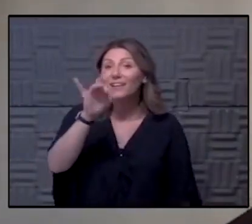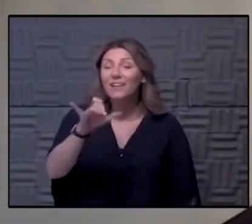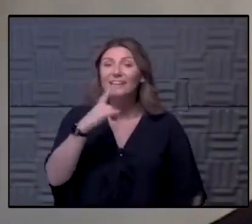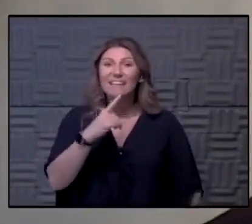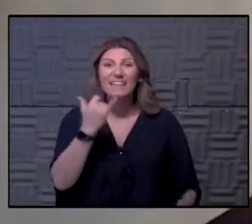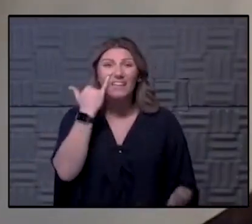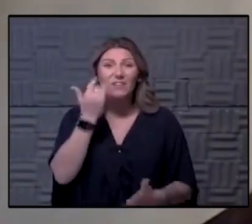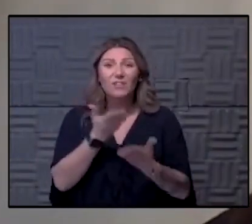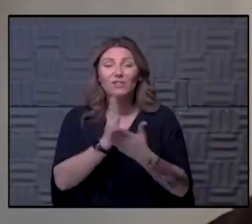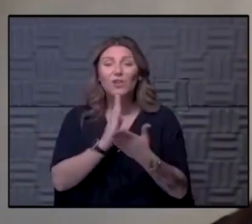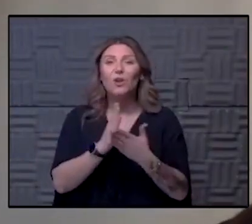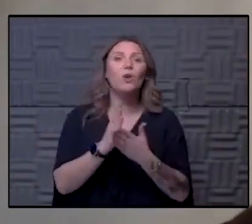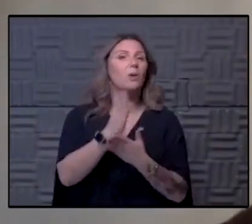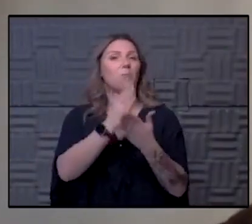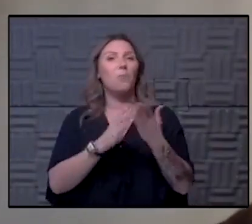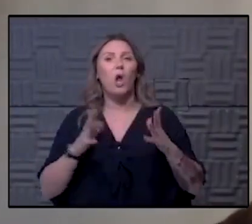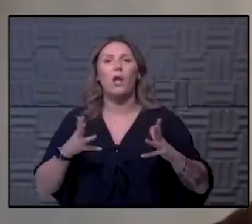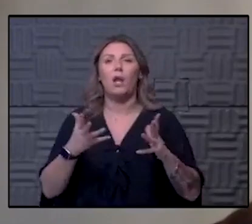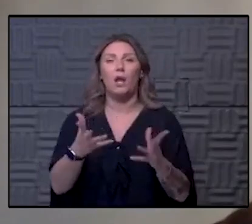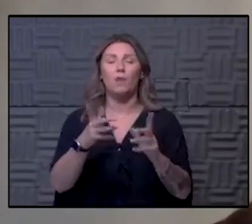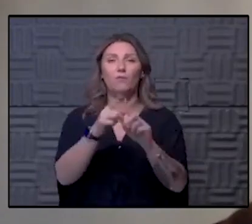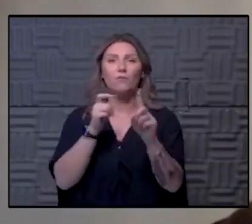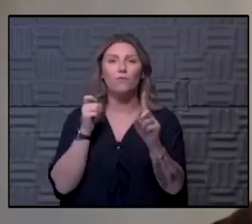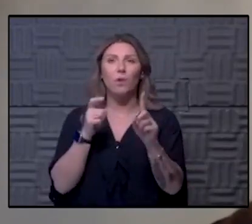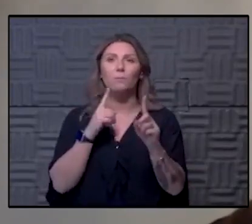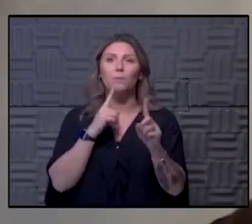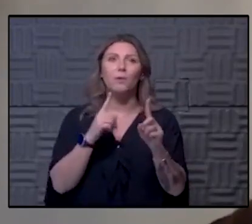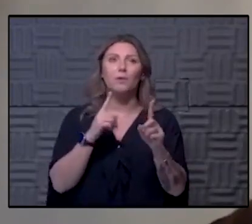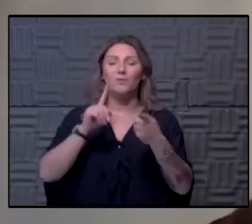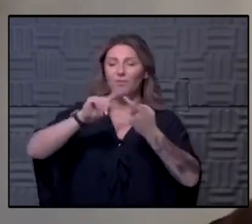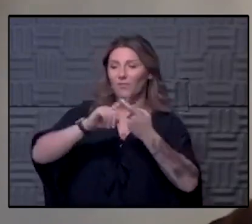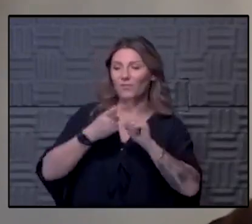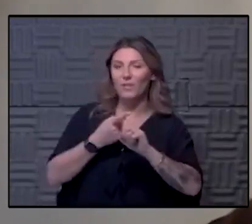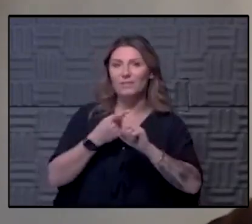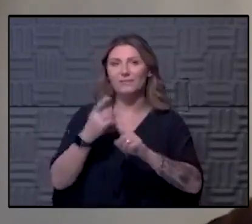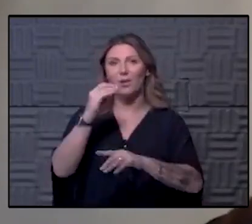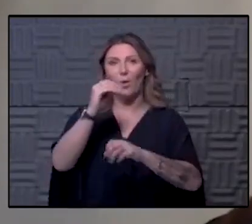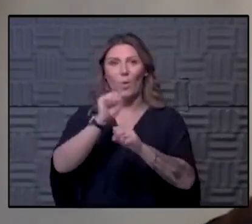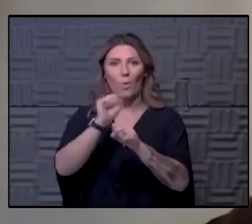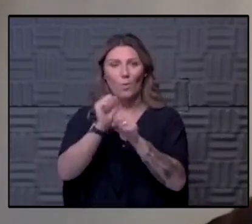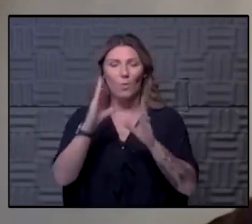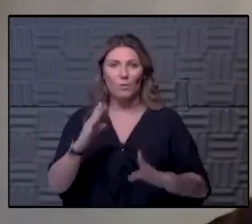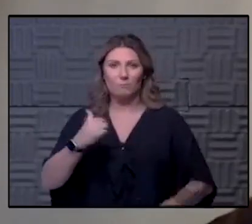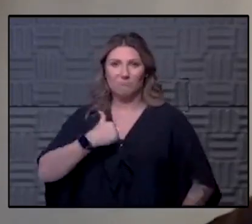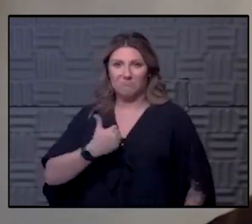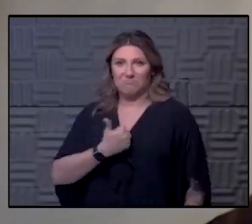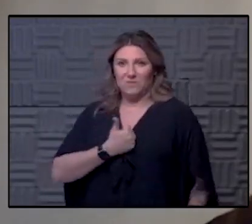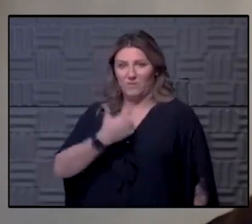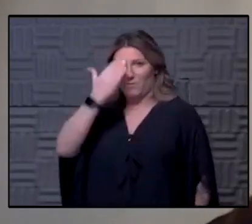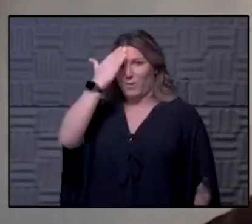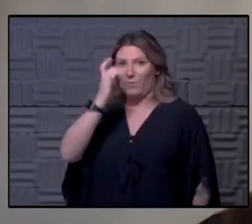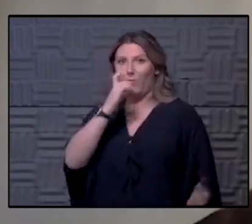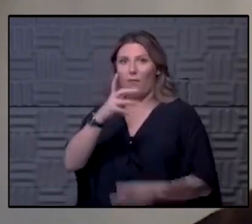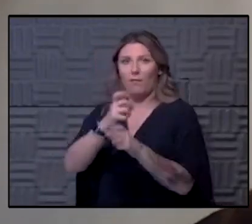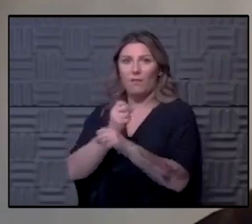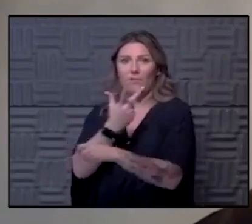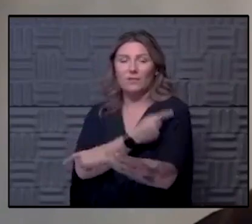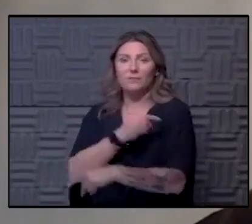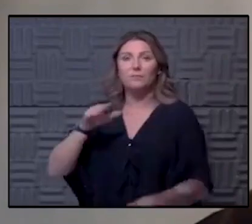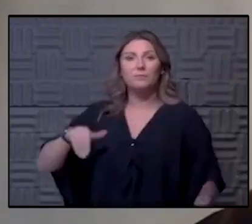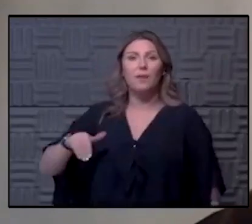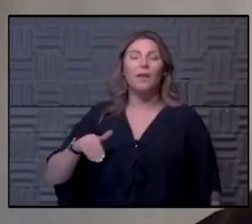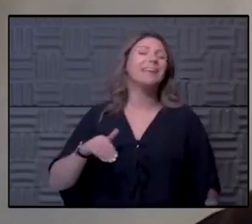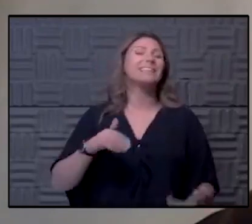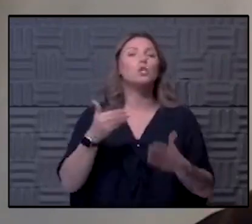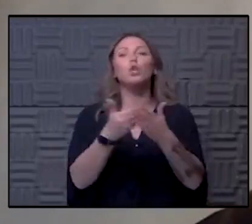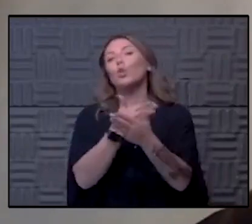okay. I think part of the hesitancy, at least from the friends and colleagues that I know that have not received the vaccine yet, is that it's just